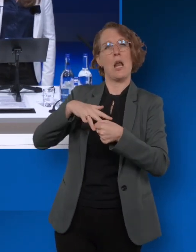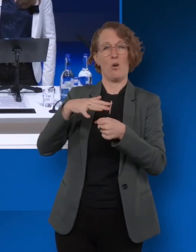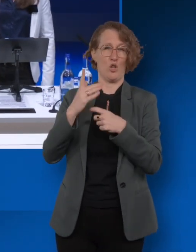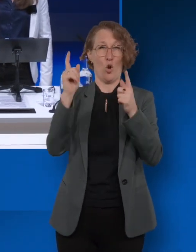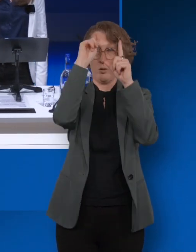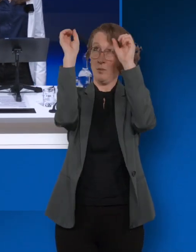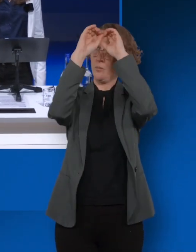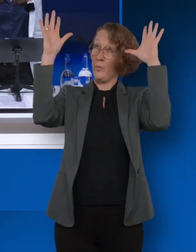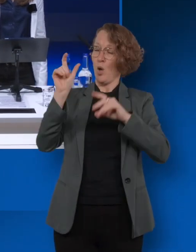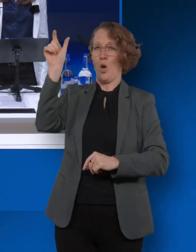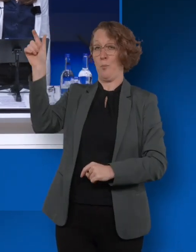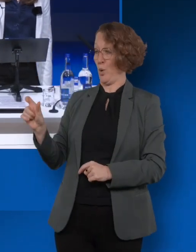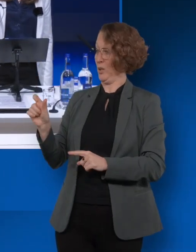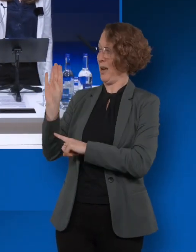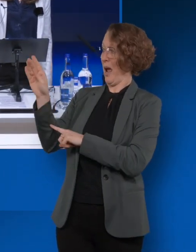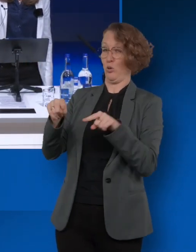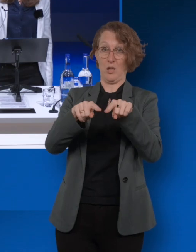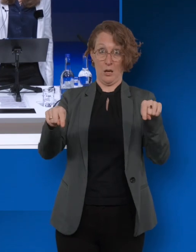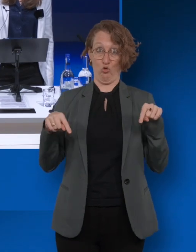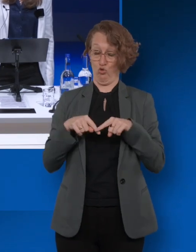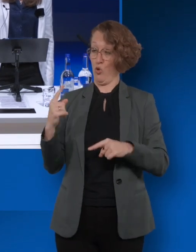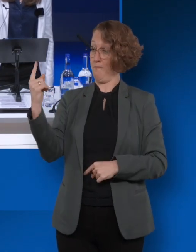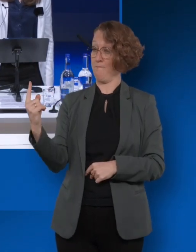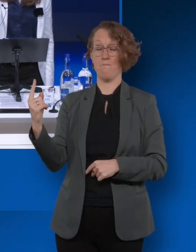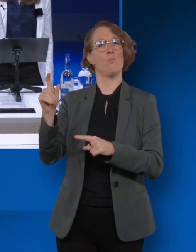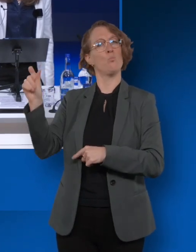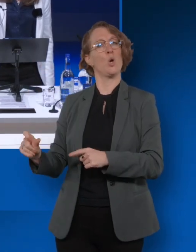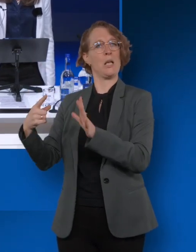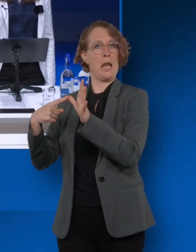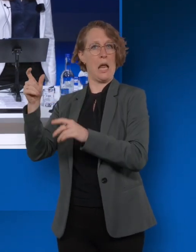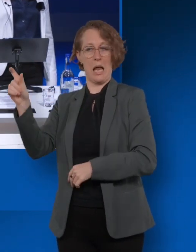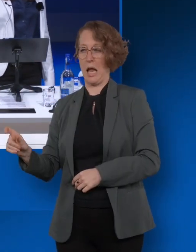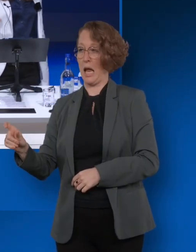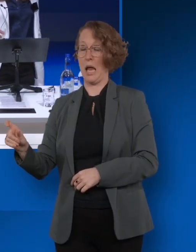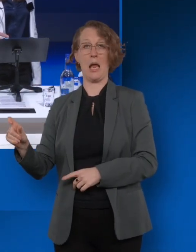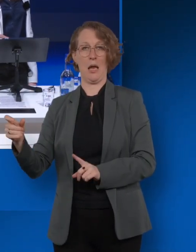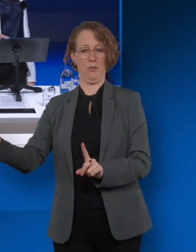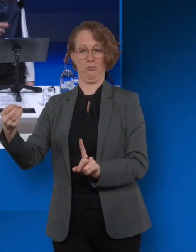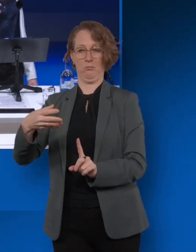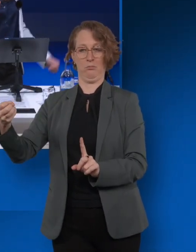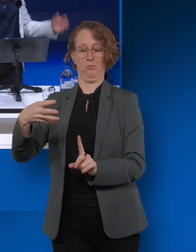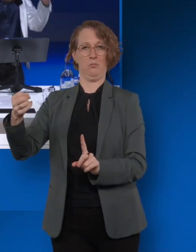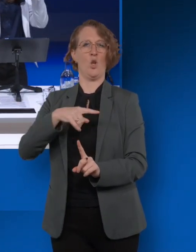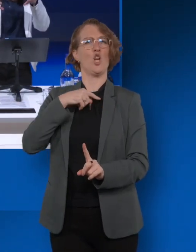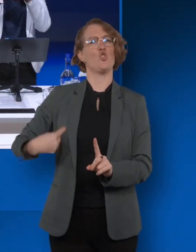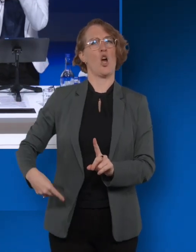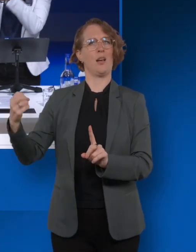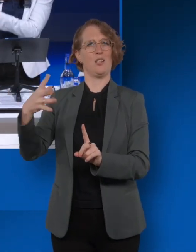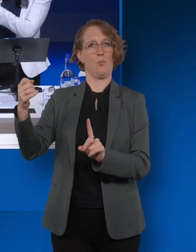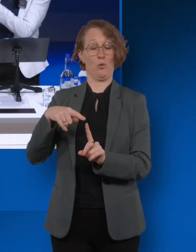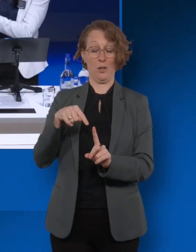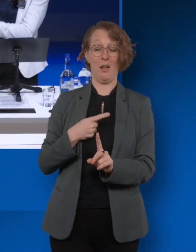Imagine a person outside a room, person A, passing Chinese messages to another